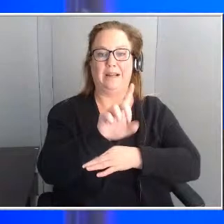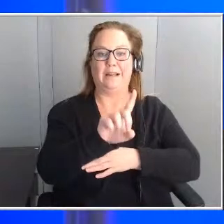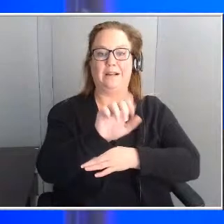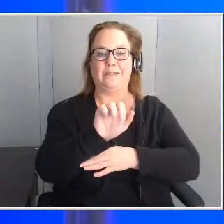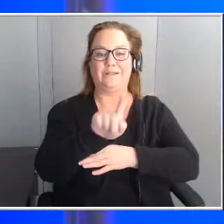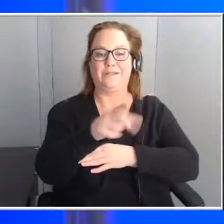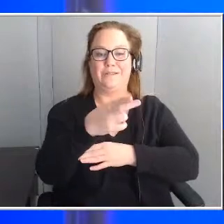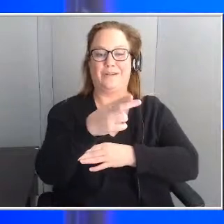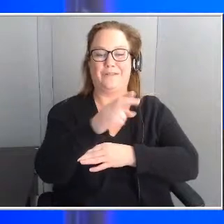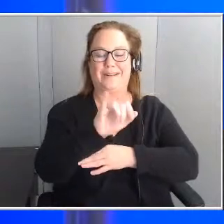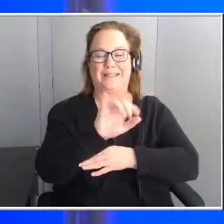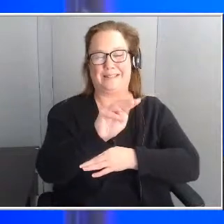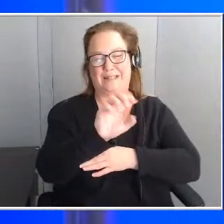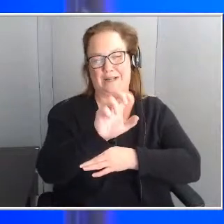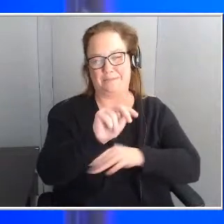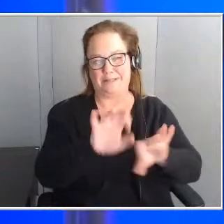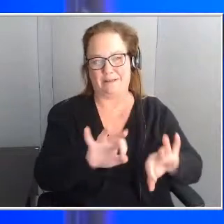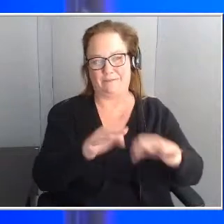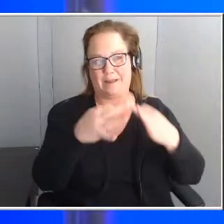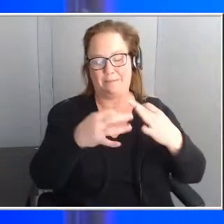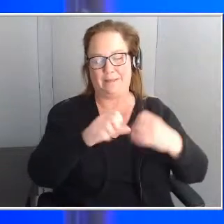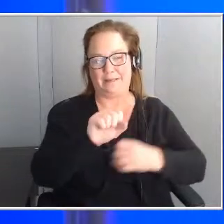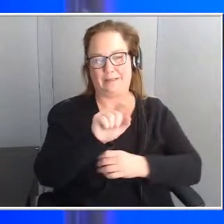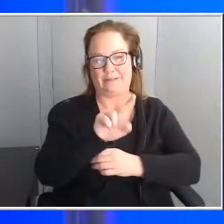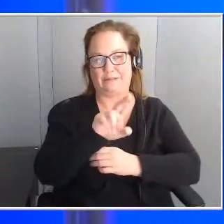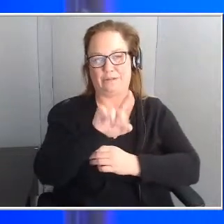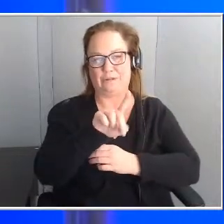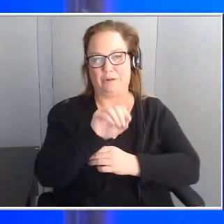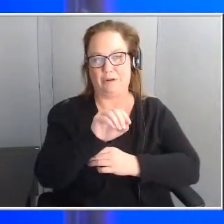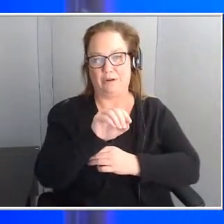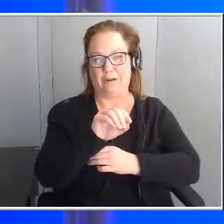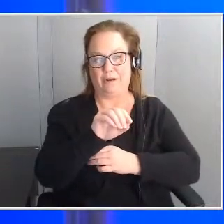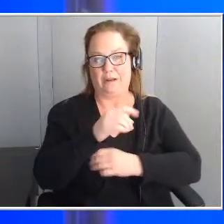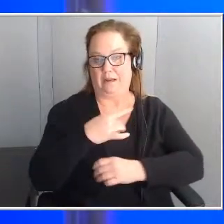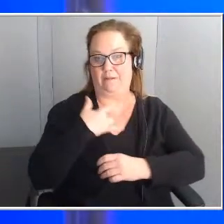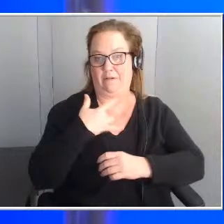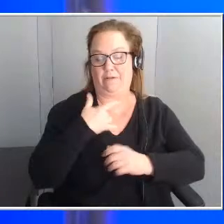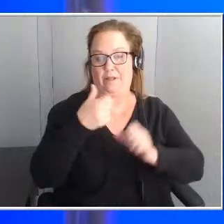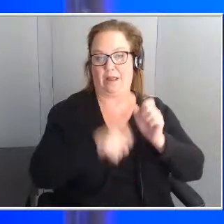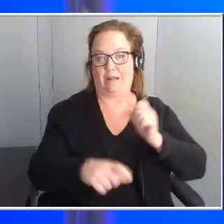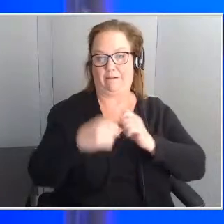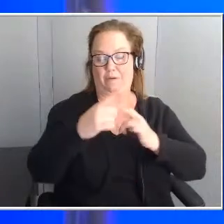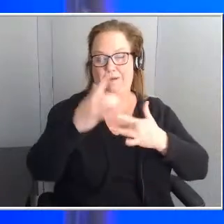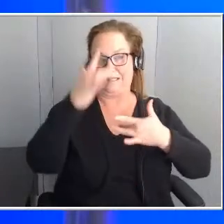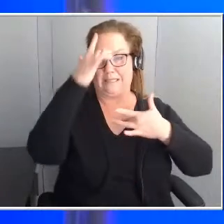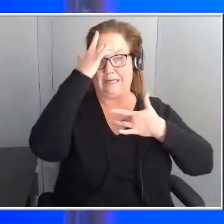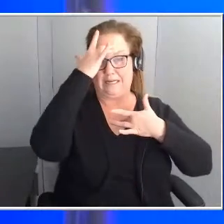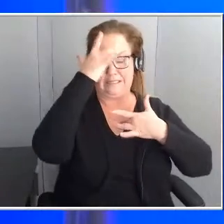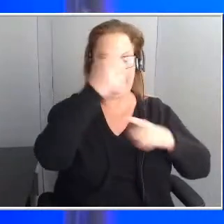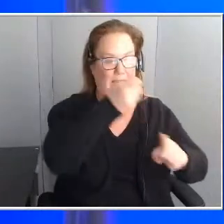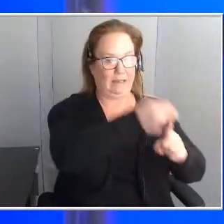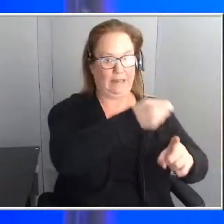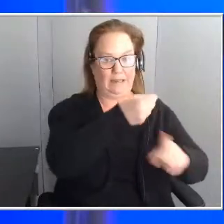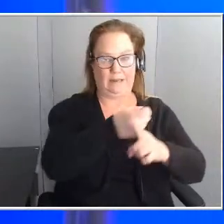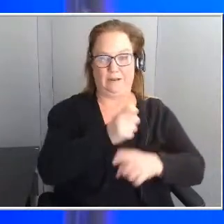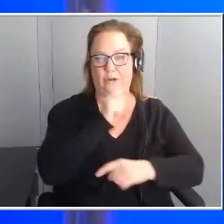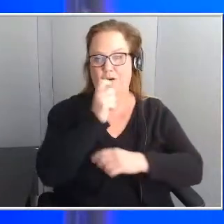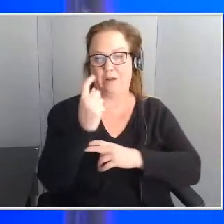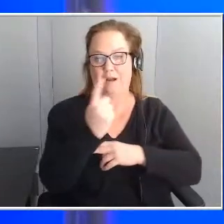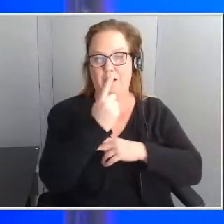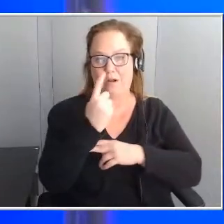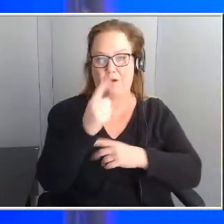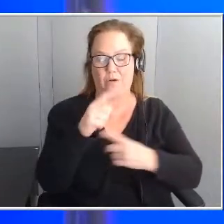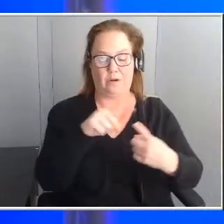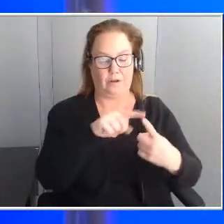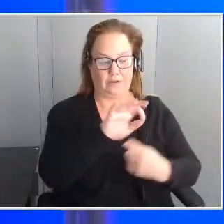Jr. Family Broadcast Studio. And if you feel like everyone you know is getting sick with one thing or another, you're not alone. The